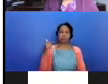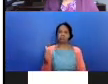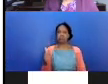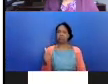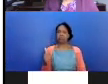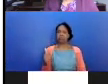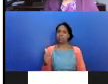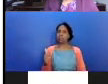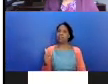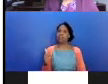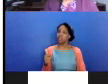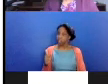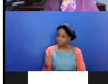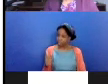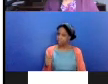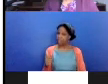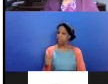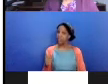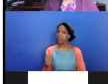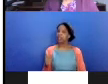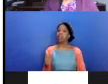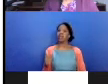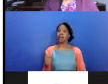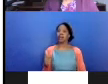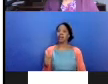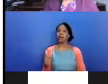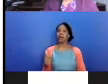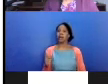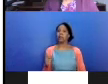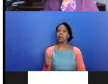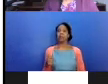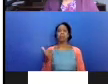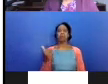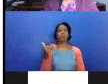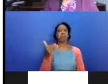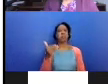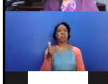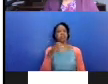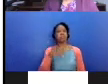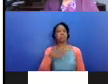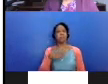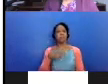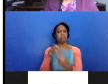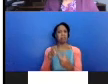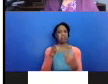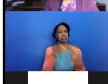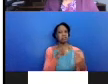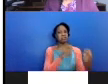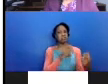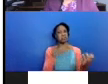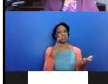that description of most of the men that I work with are completely marginalized by poverty and racism and everything